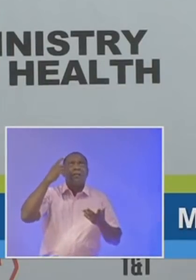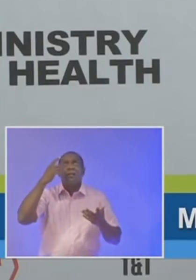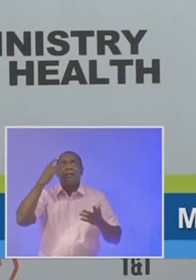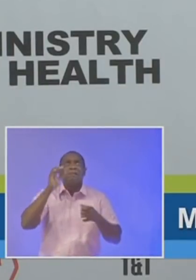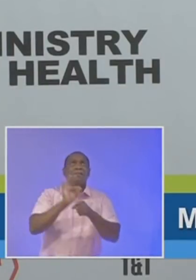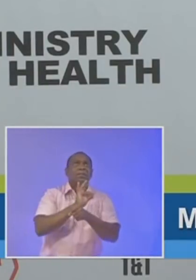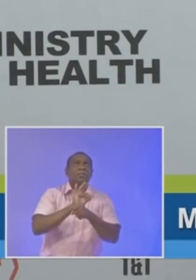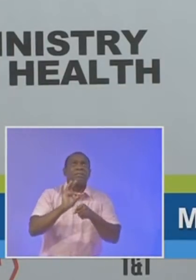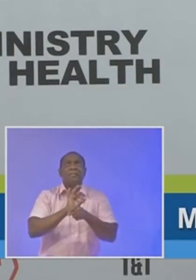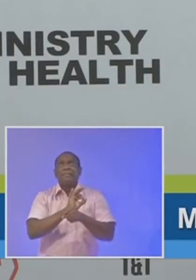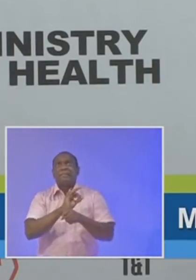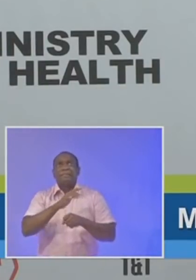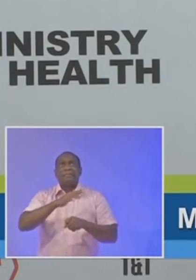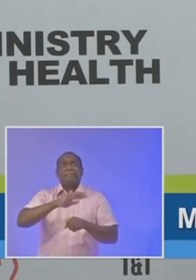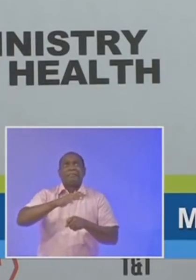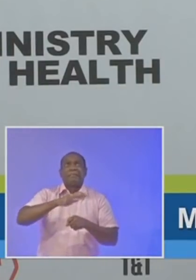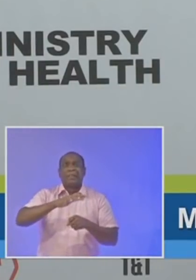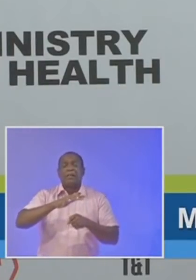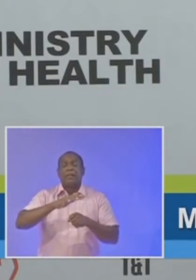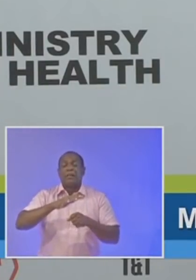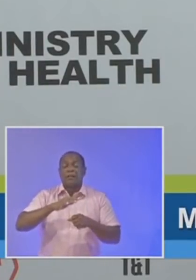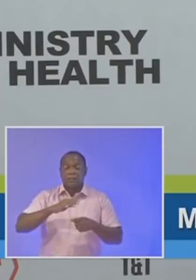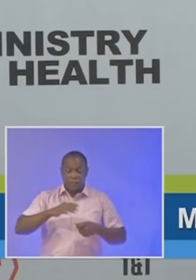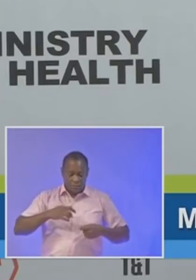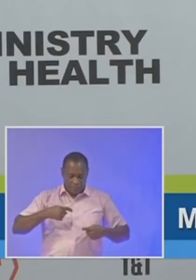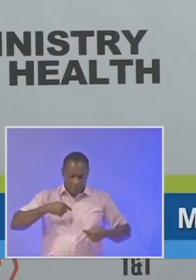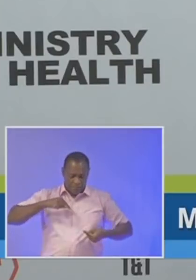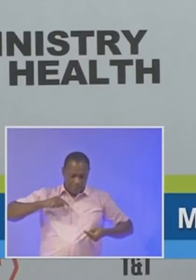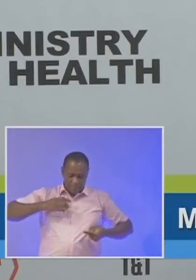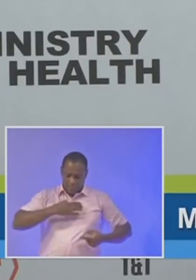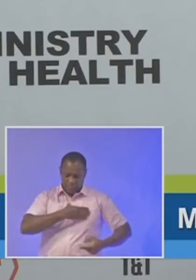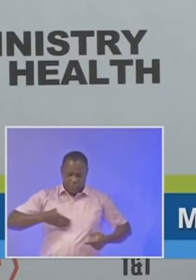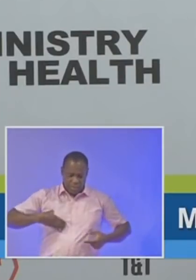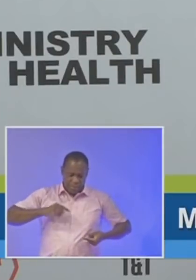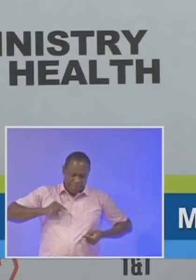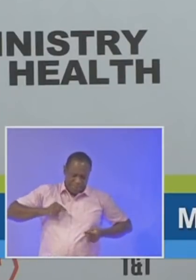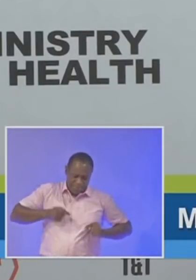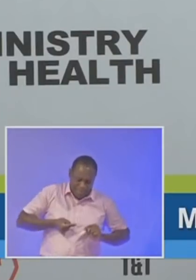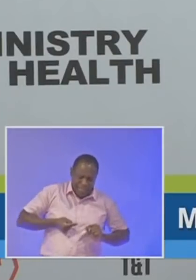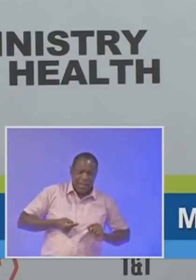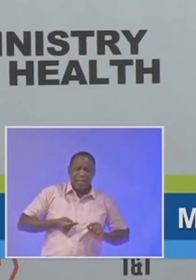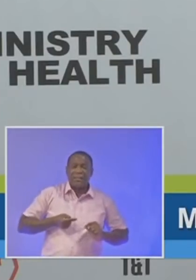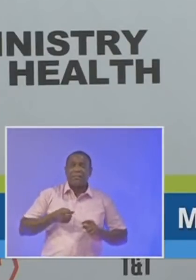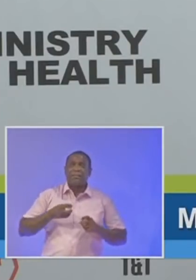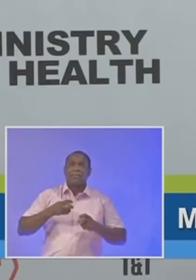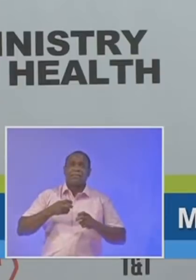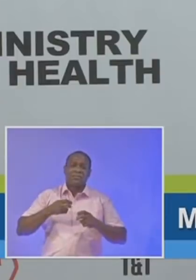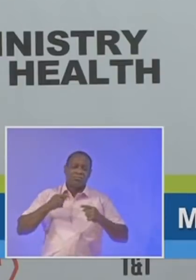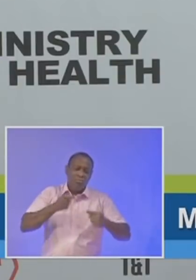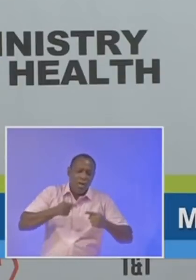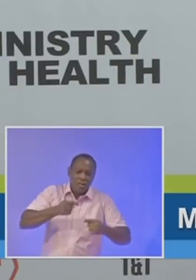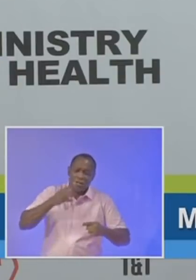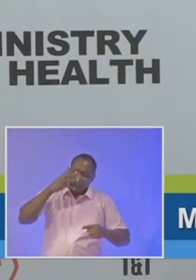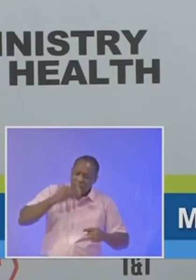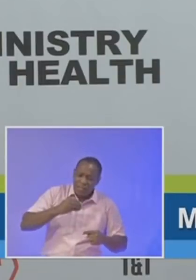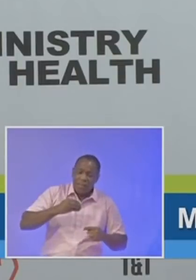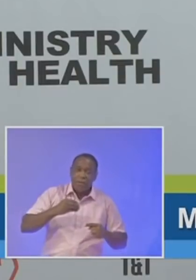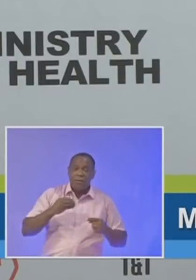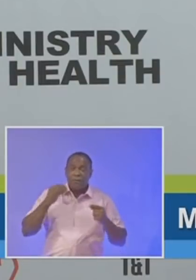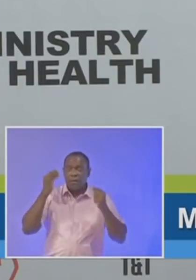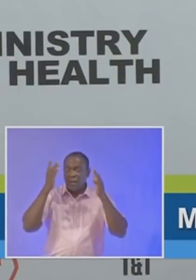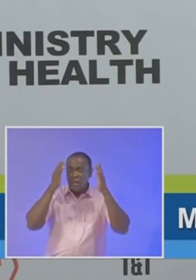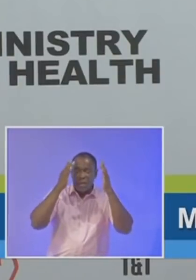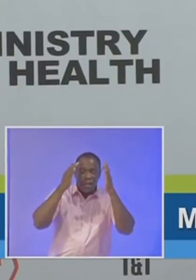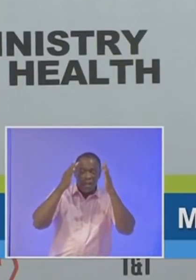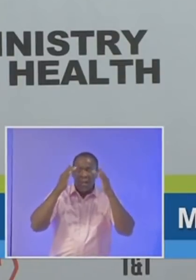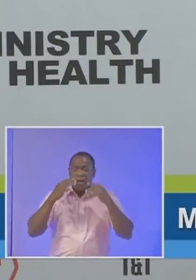fog, fatigue, chest pain, muscle pain, difficulty sleeping, and anxiety. The duration of